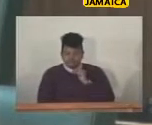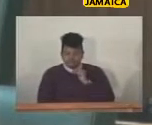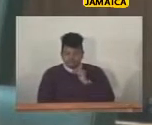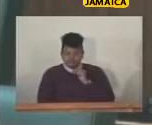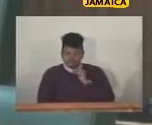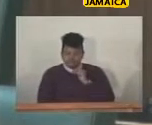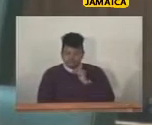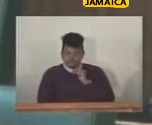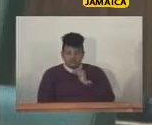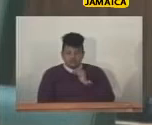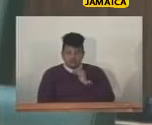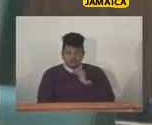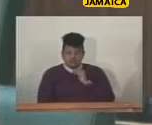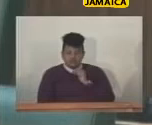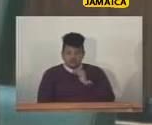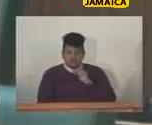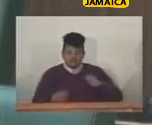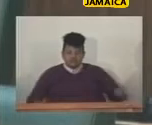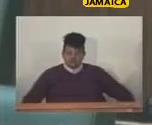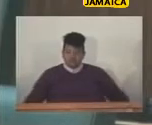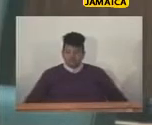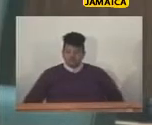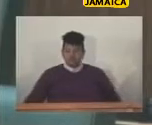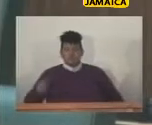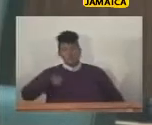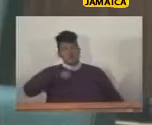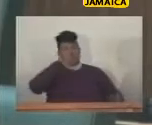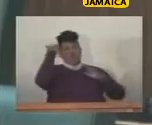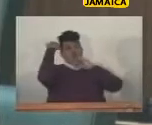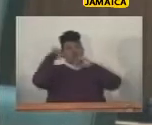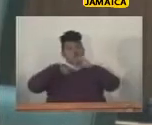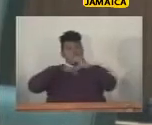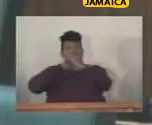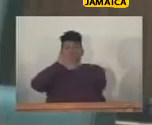We hope and we commend the forces